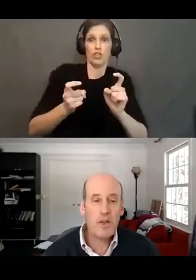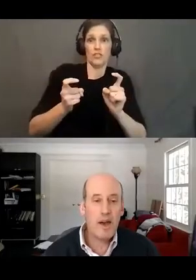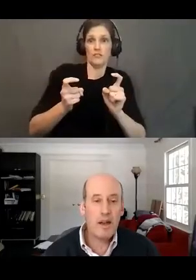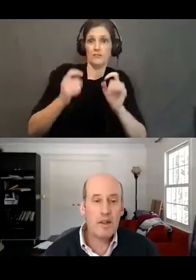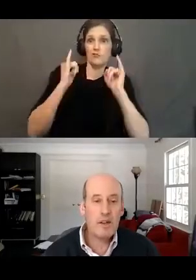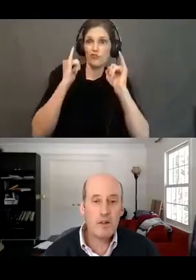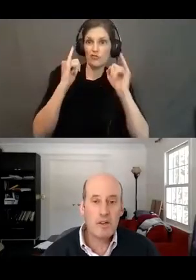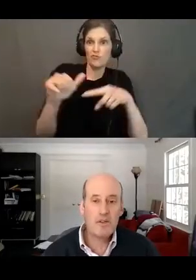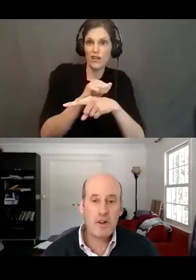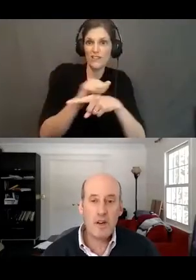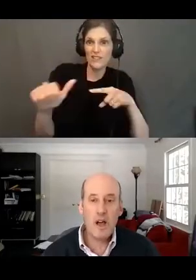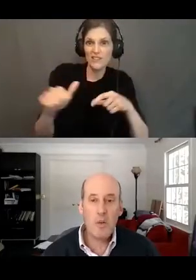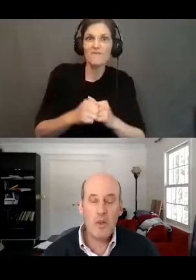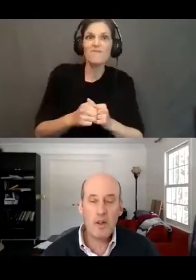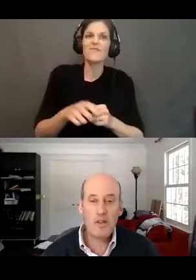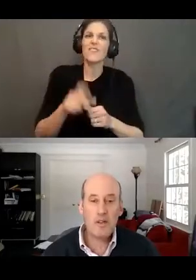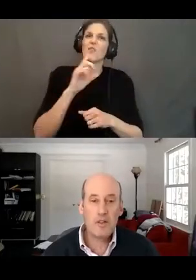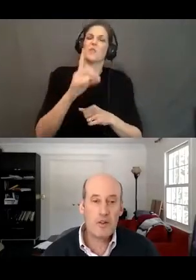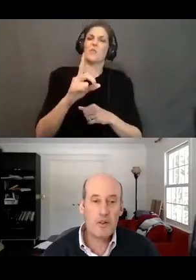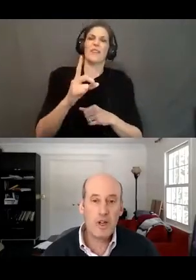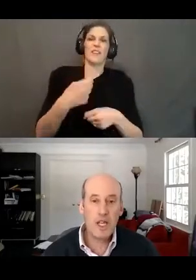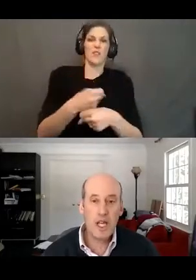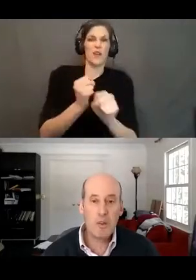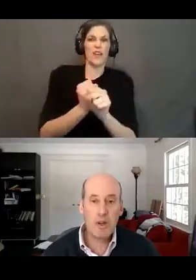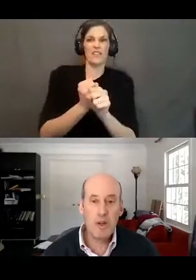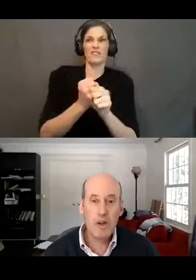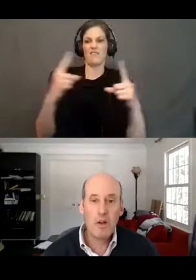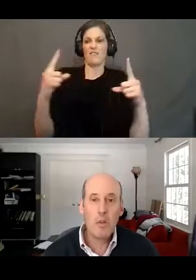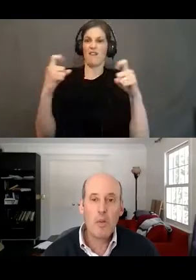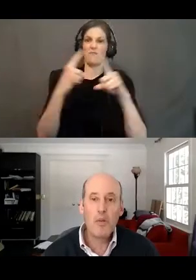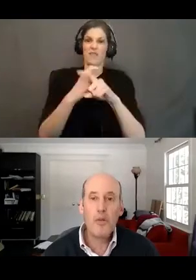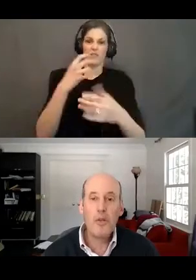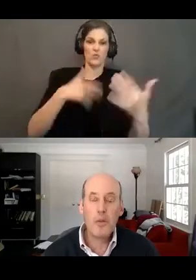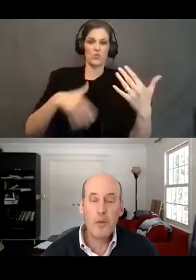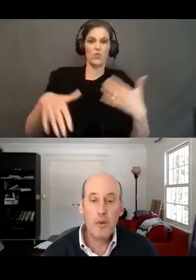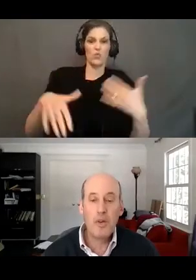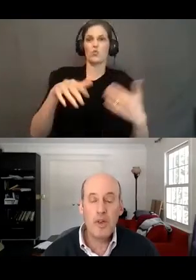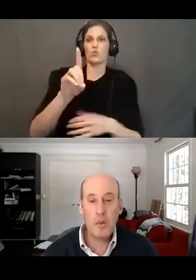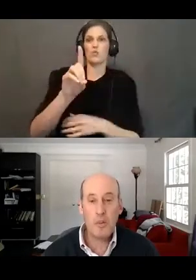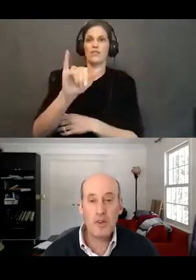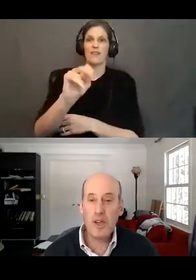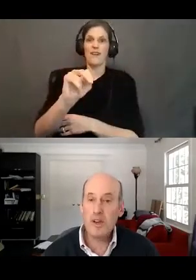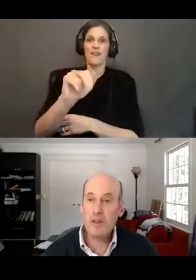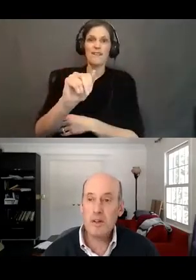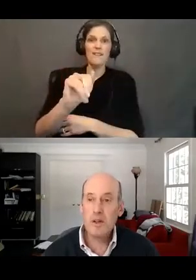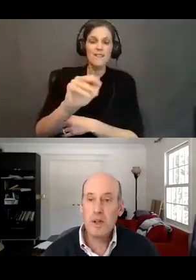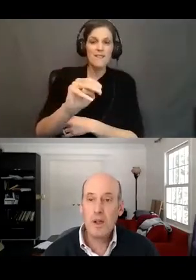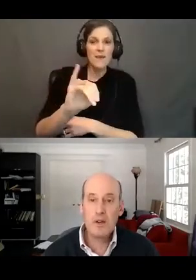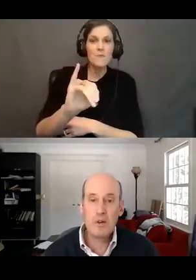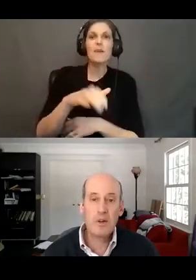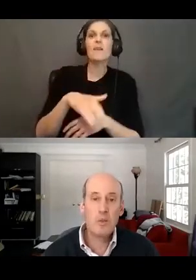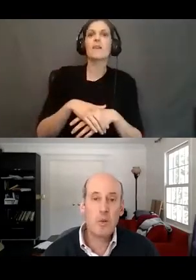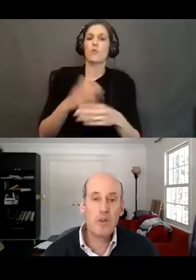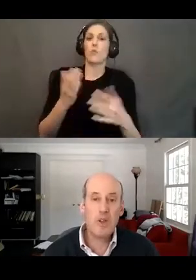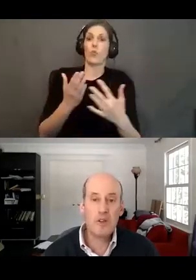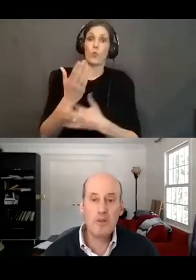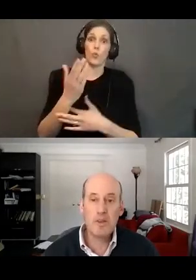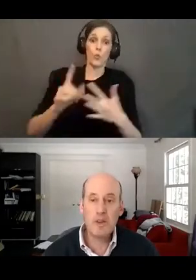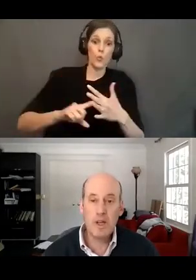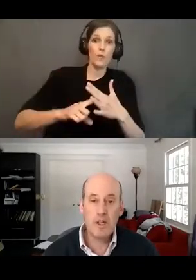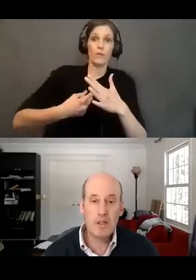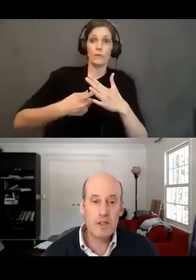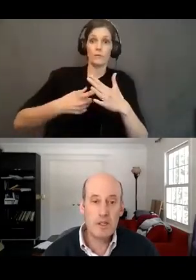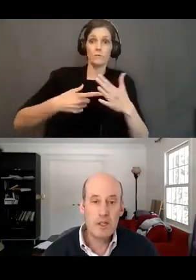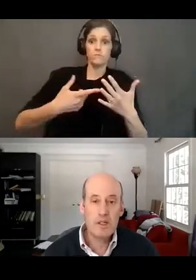all that generates a very complex social dynamic through the implementation and during the implementation of